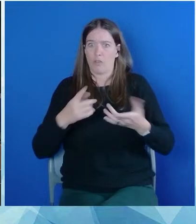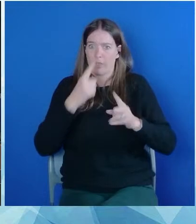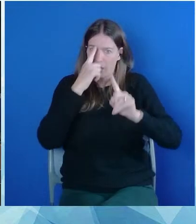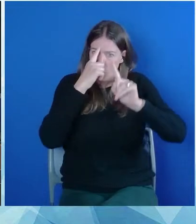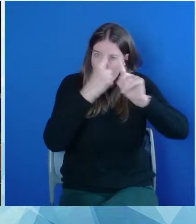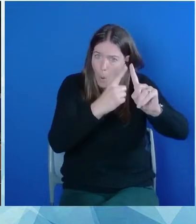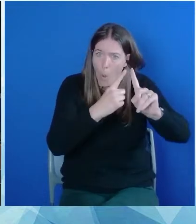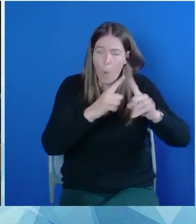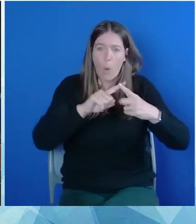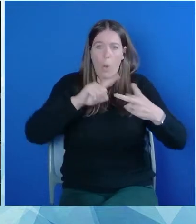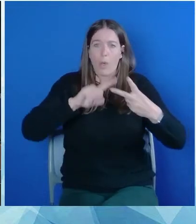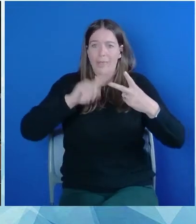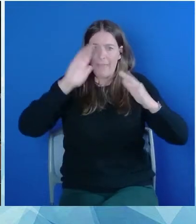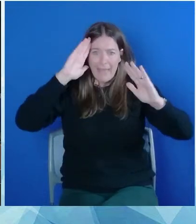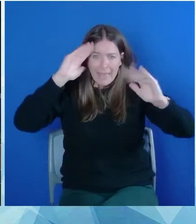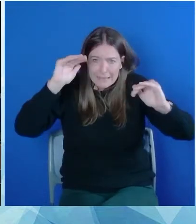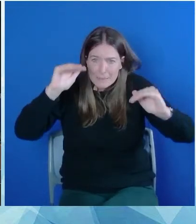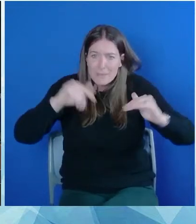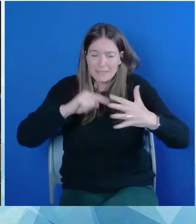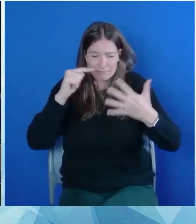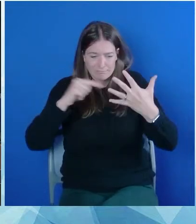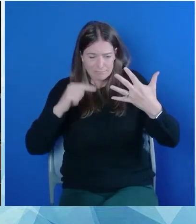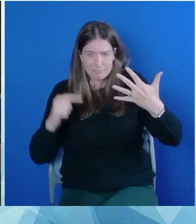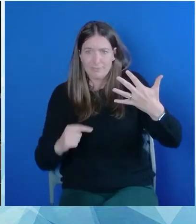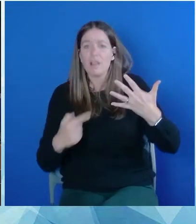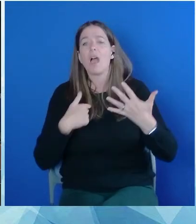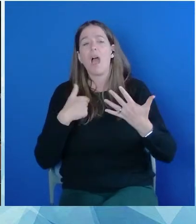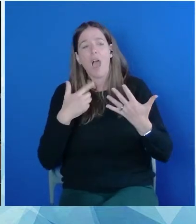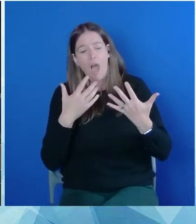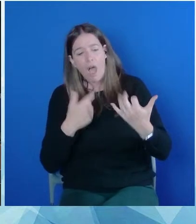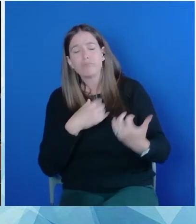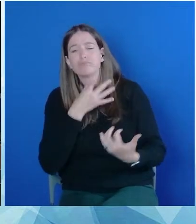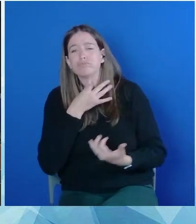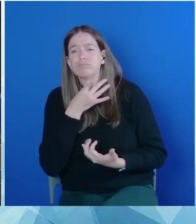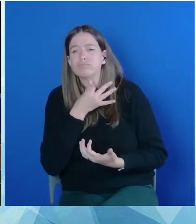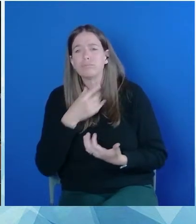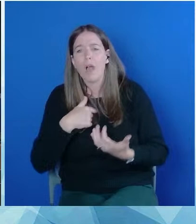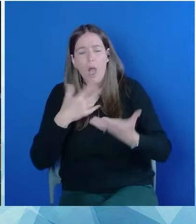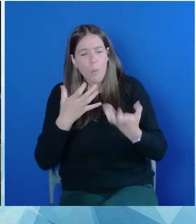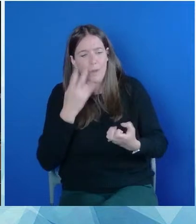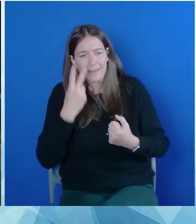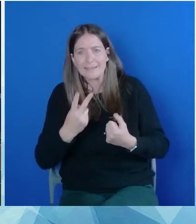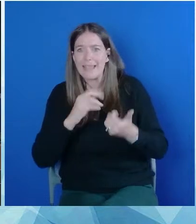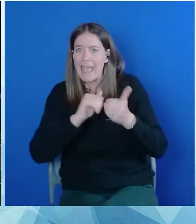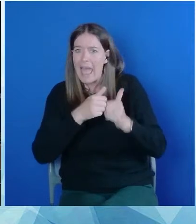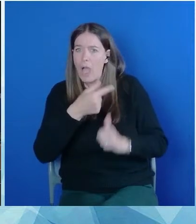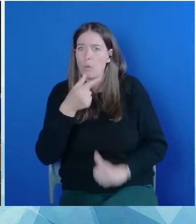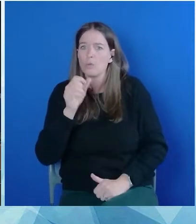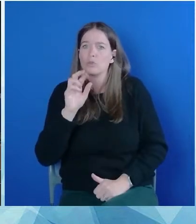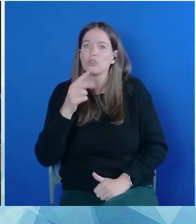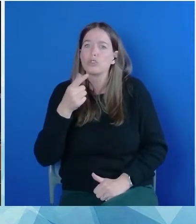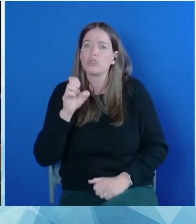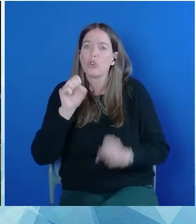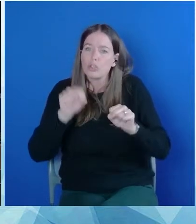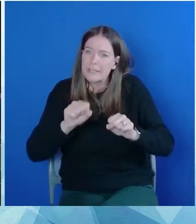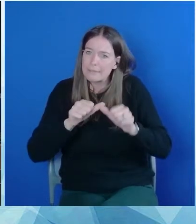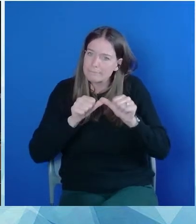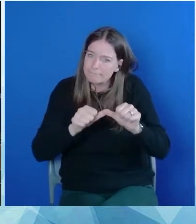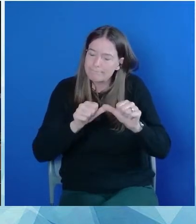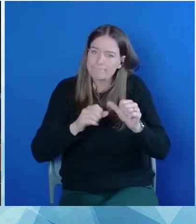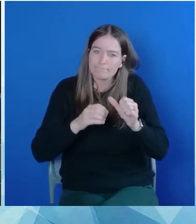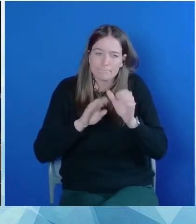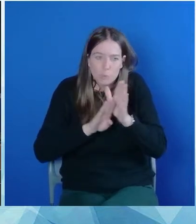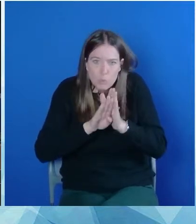like to see how he can grow and how he can pull the agency forward, especially with the background he